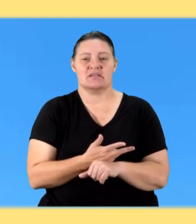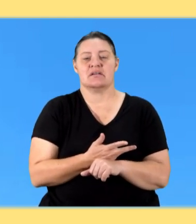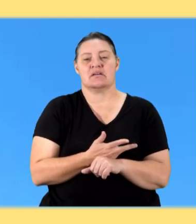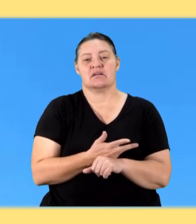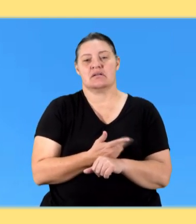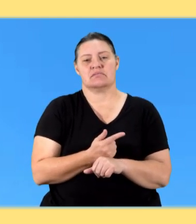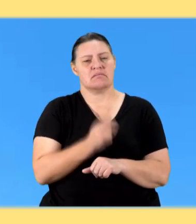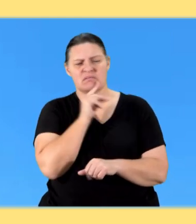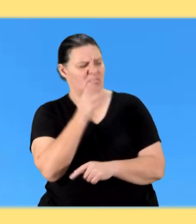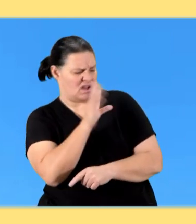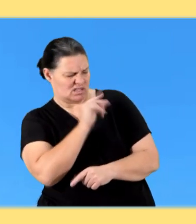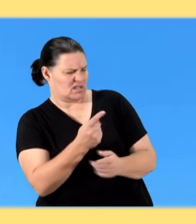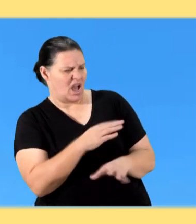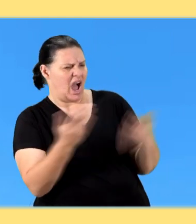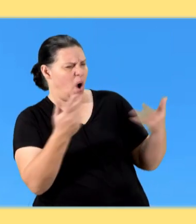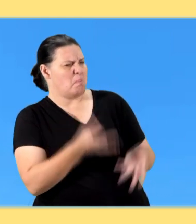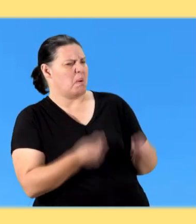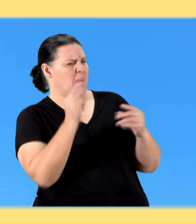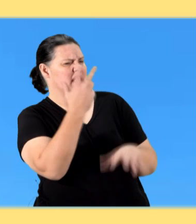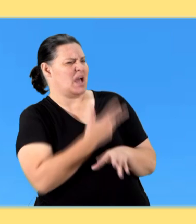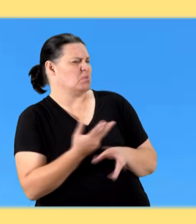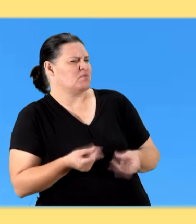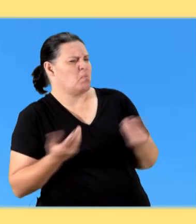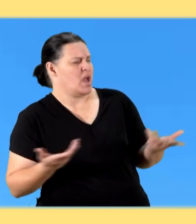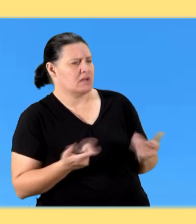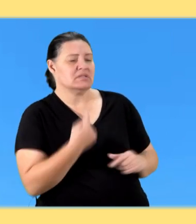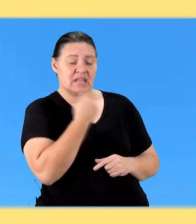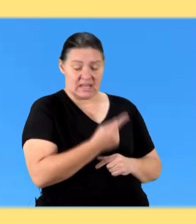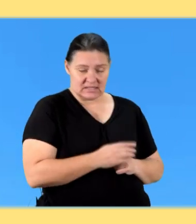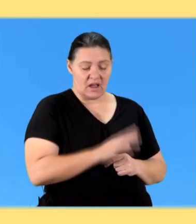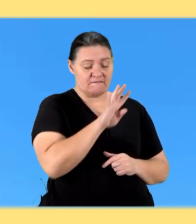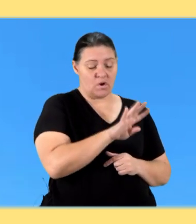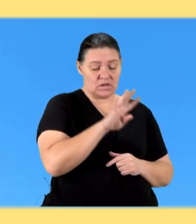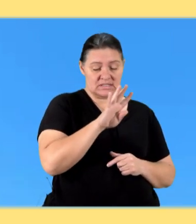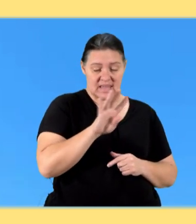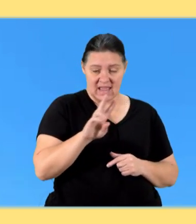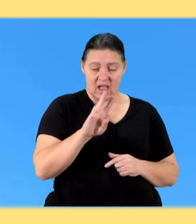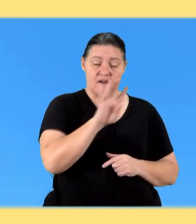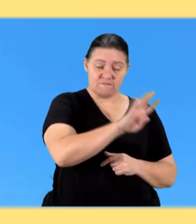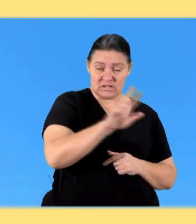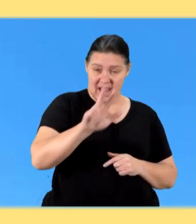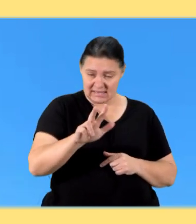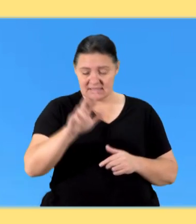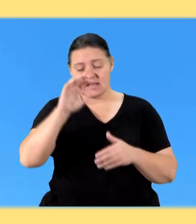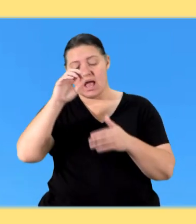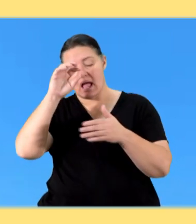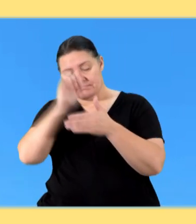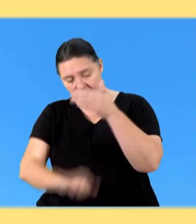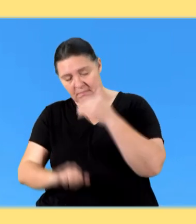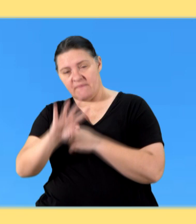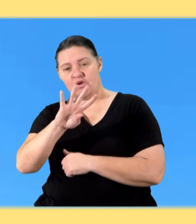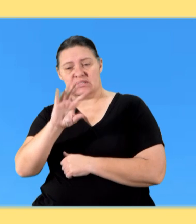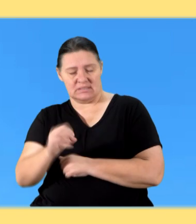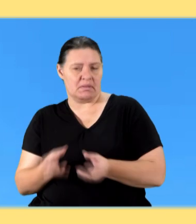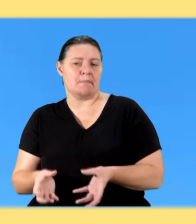hours overtime. Some of you ask, Mr. Simbi, how did you get the 8 hours? I simply said 48 minus the